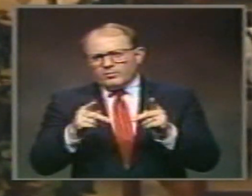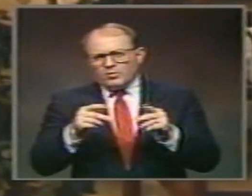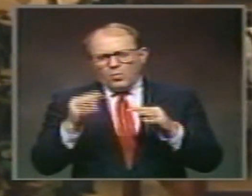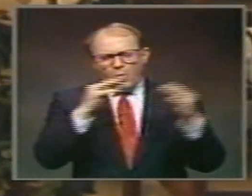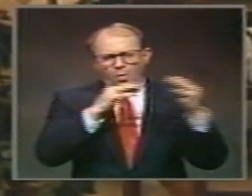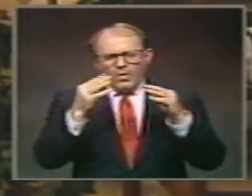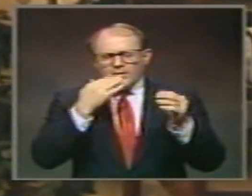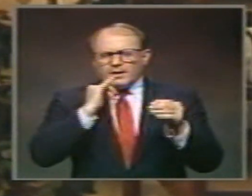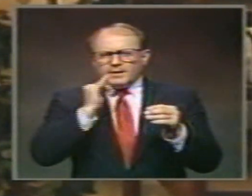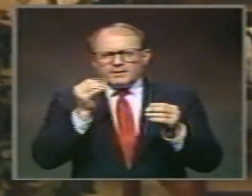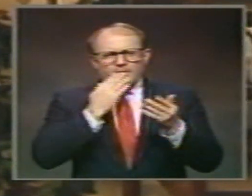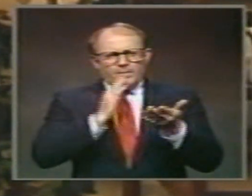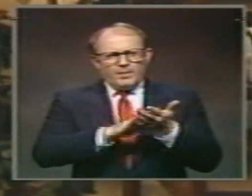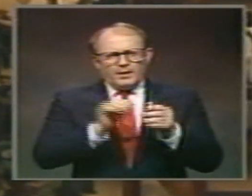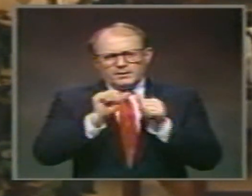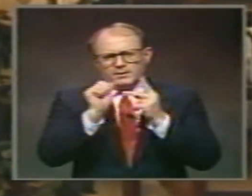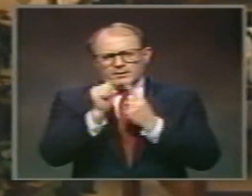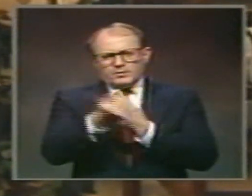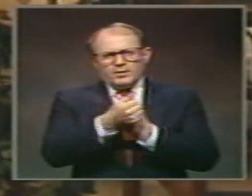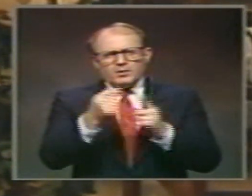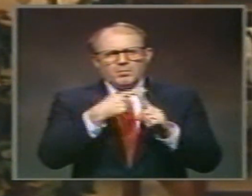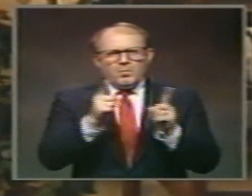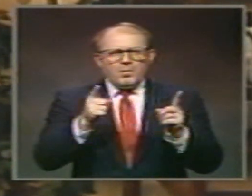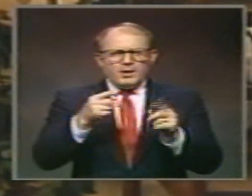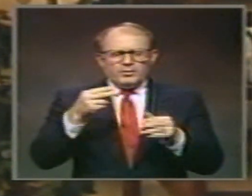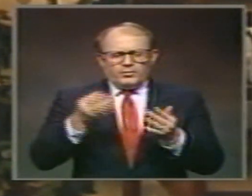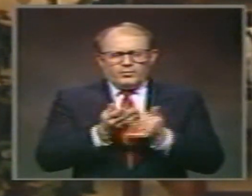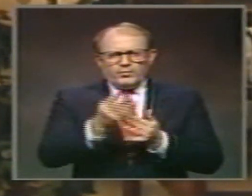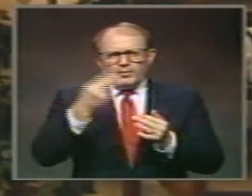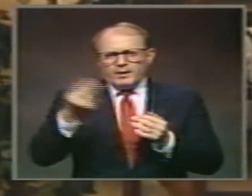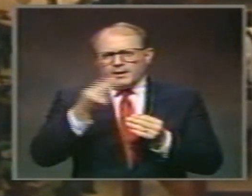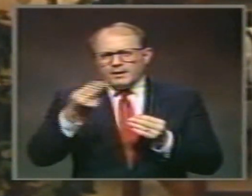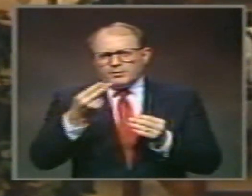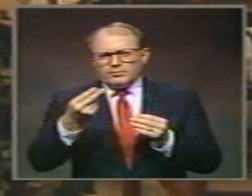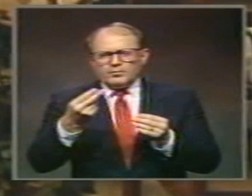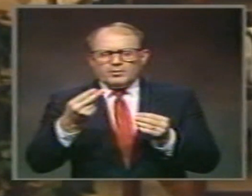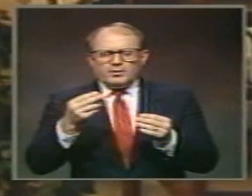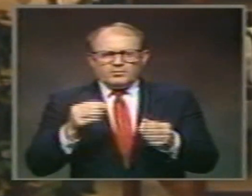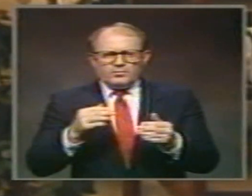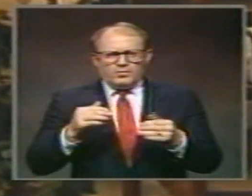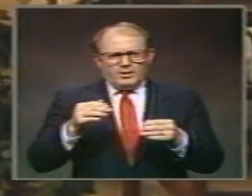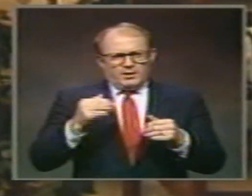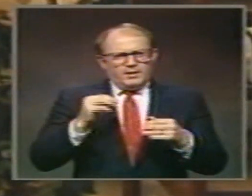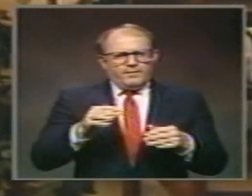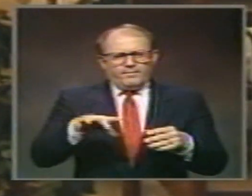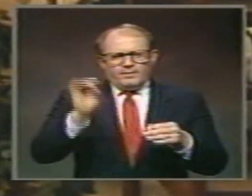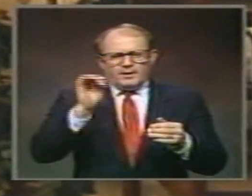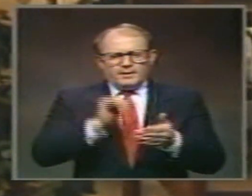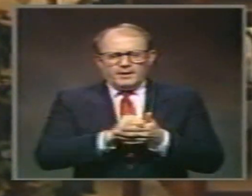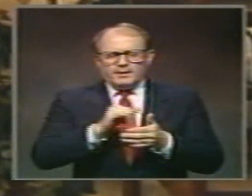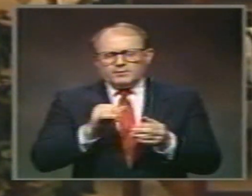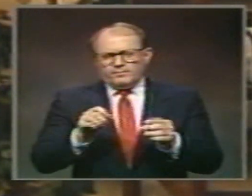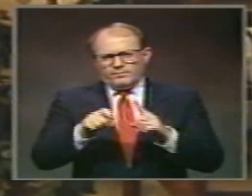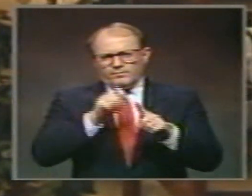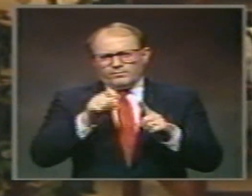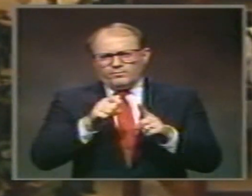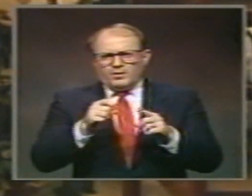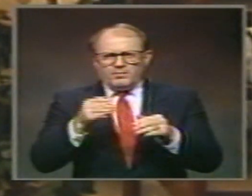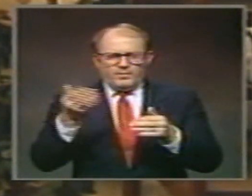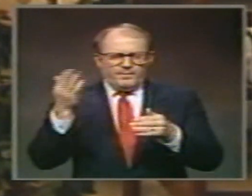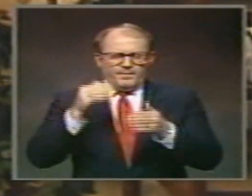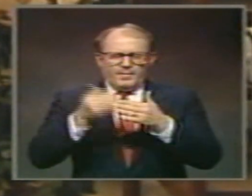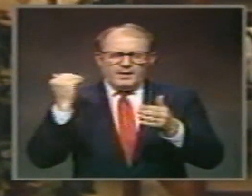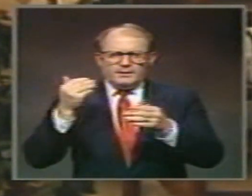differences. Still, history records them all the way back to the early days of man's existence. Those of you who are